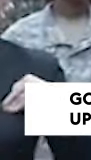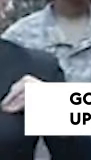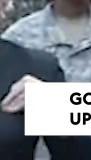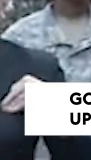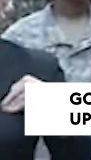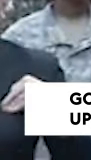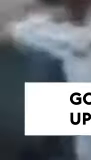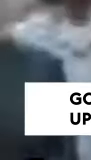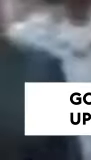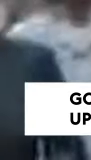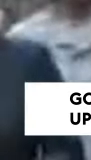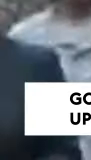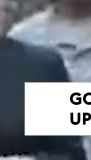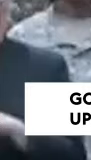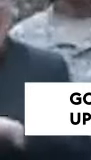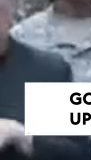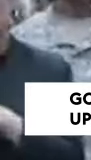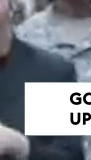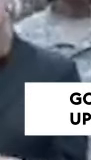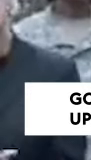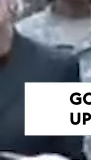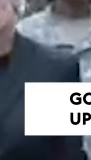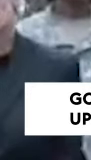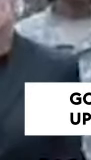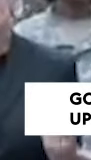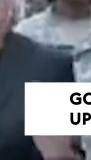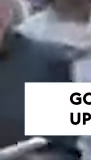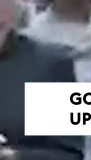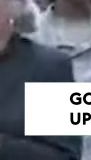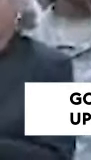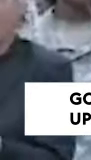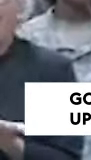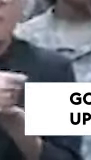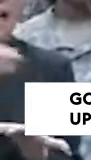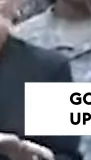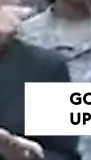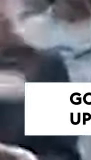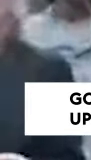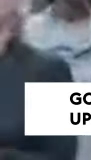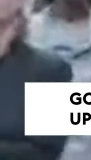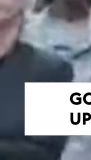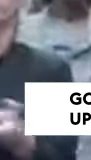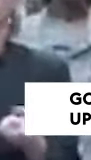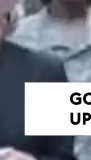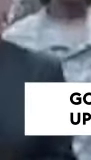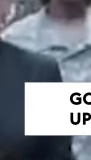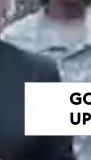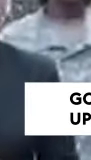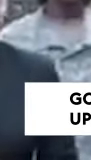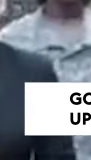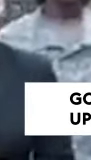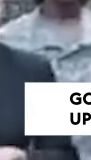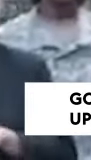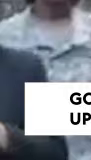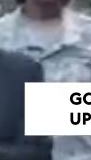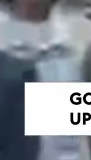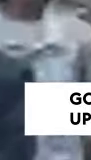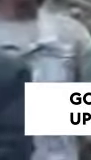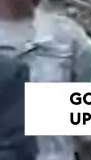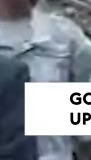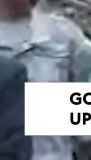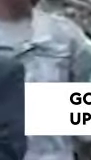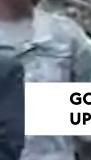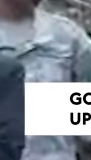disaster. I mean, it's just ridiculous that you would try to do something like that on the heels of an almost Category 4 hurricane hitting